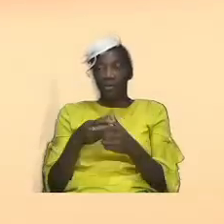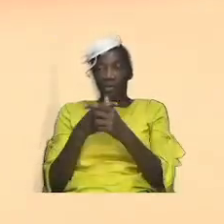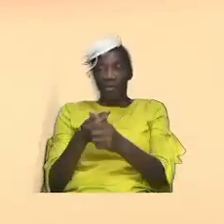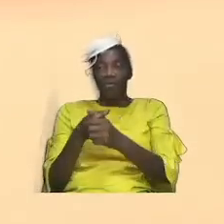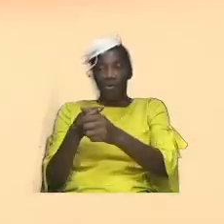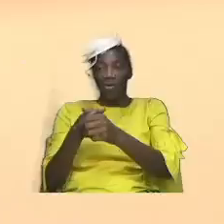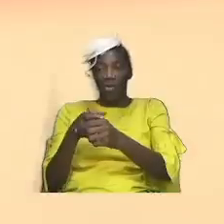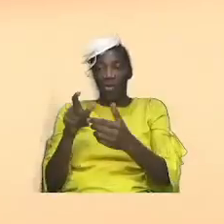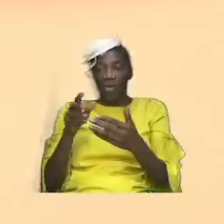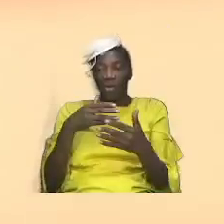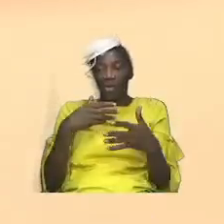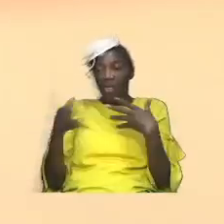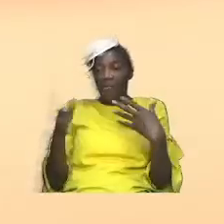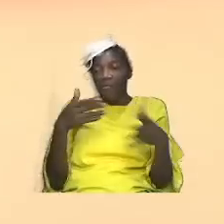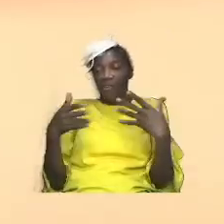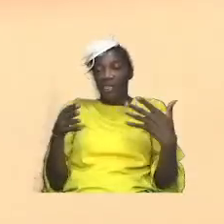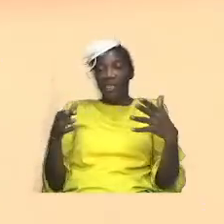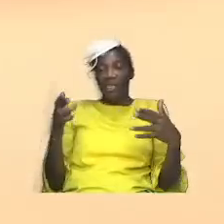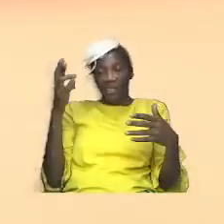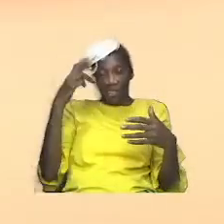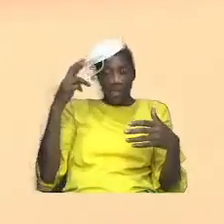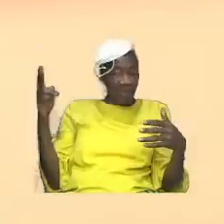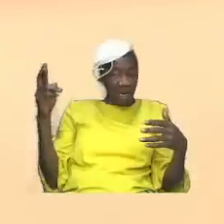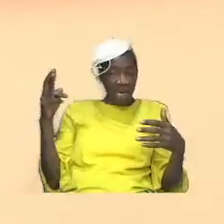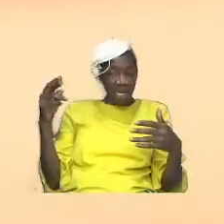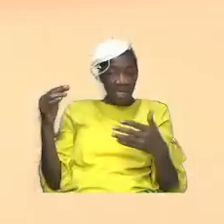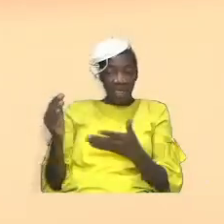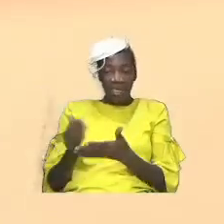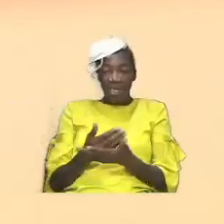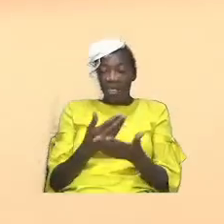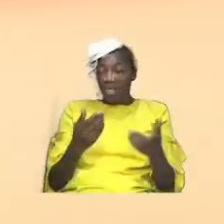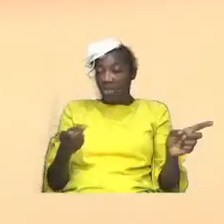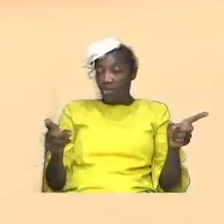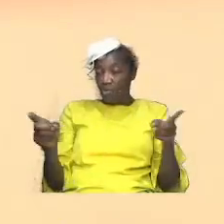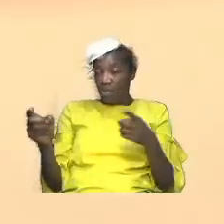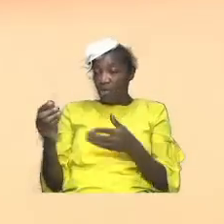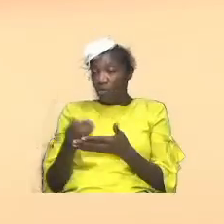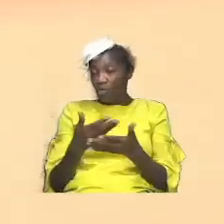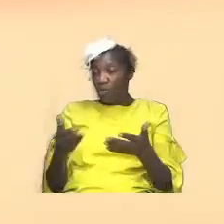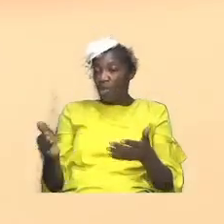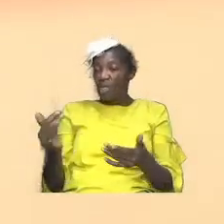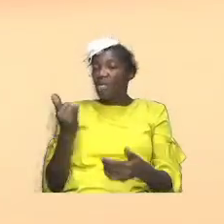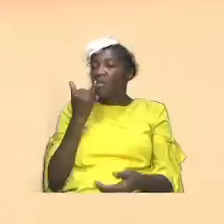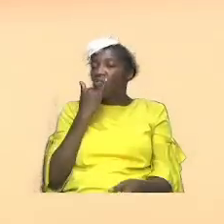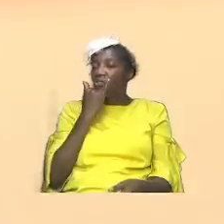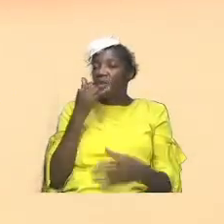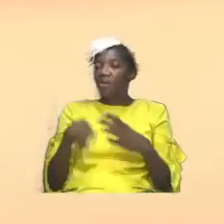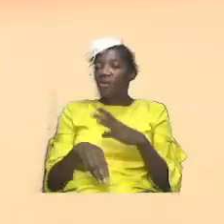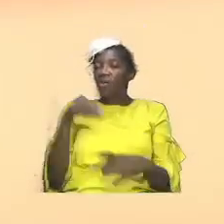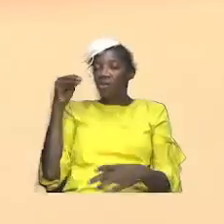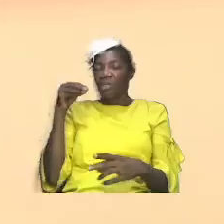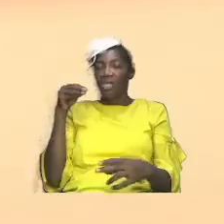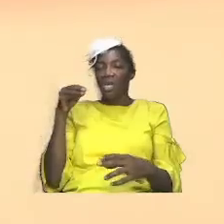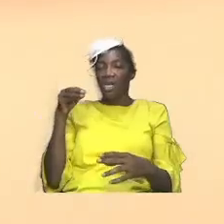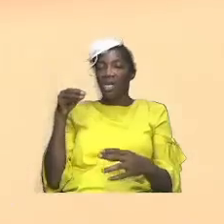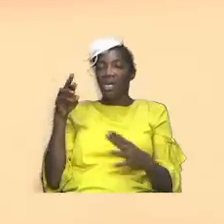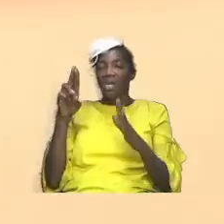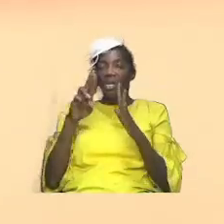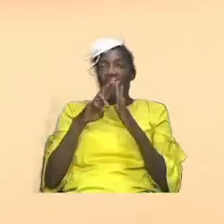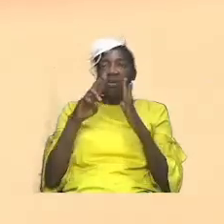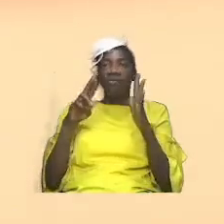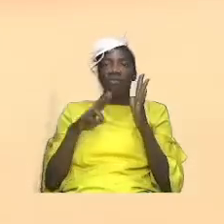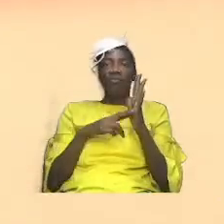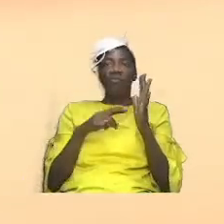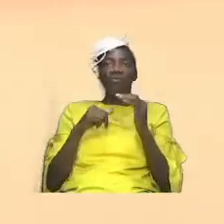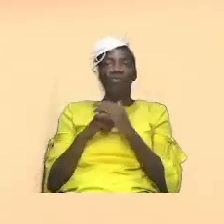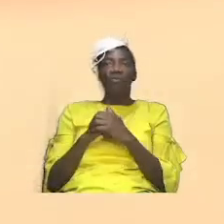finish, we realize that we were doing some of the things unlawfully. In other words, outside of the rule. That's